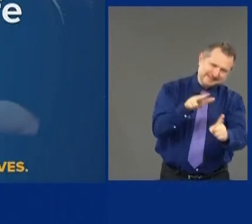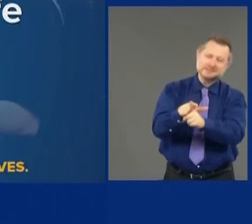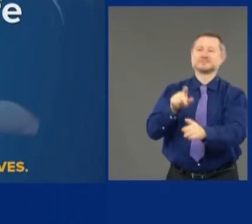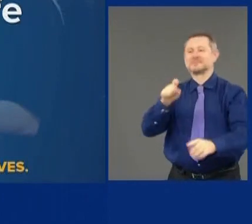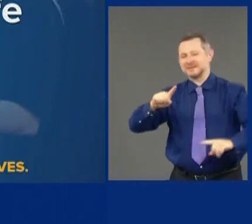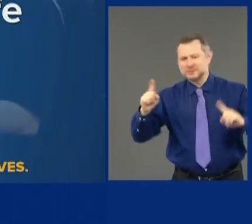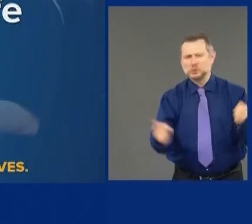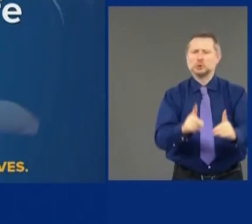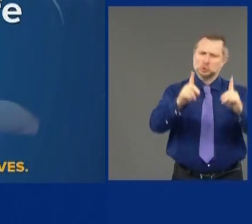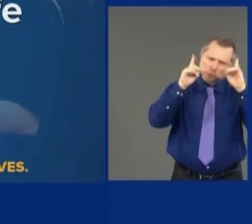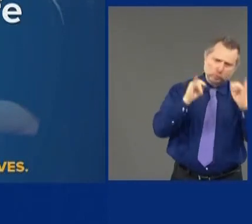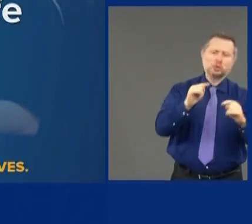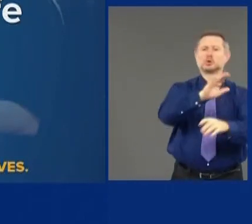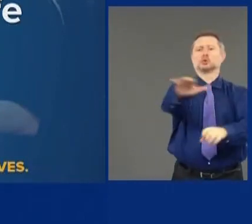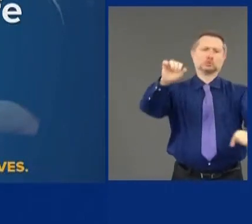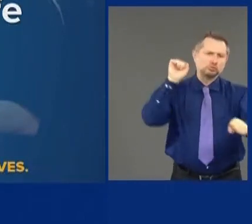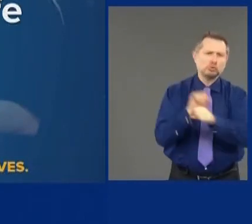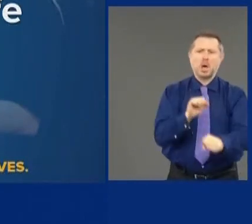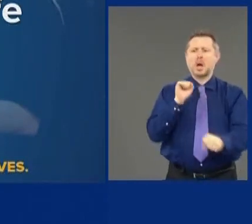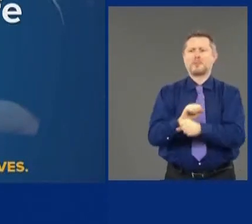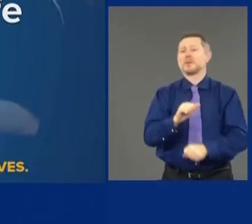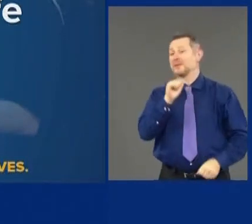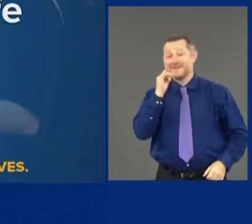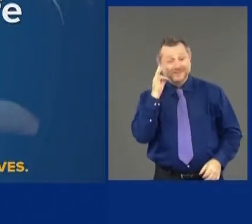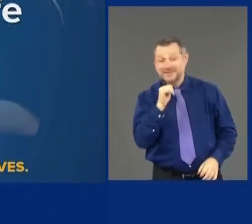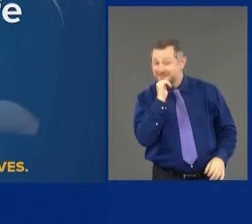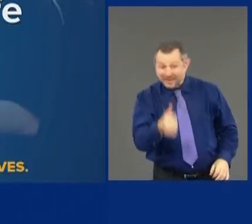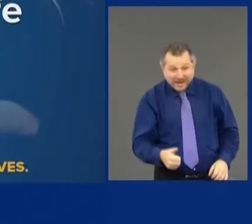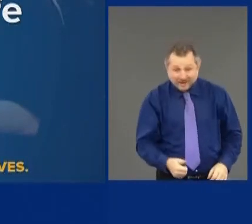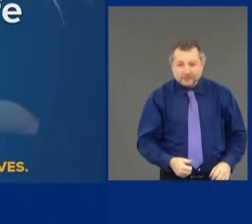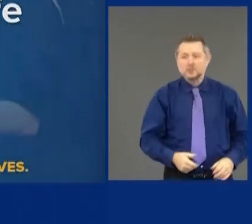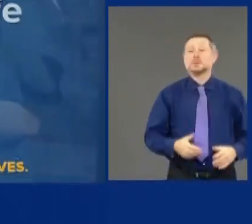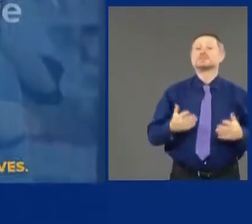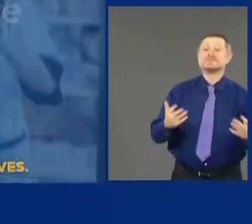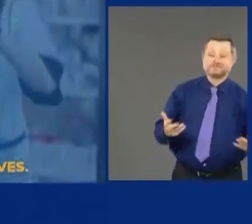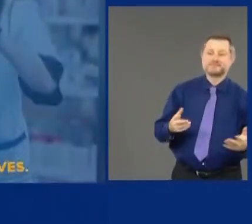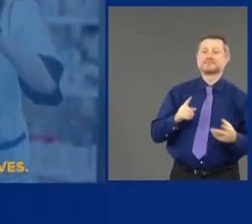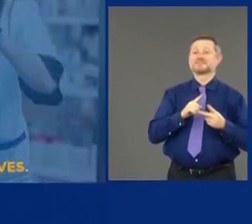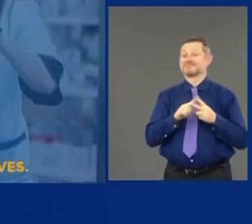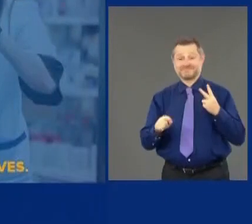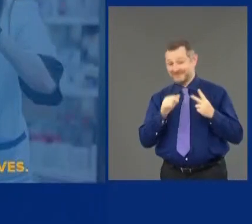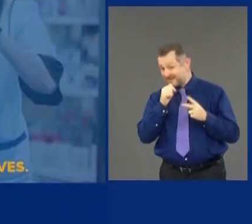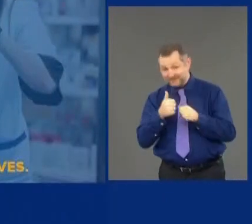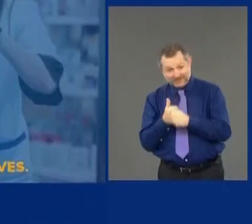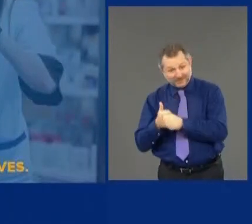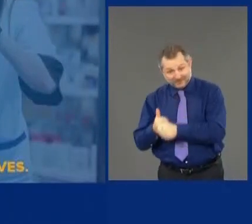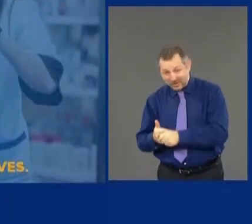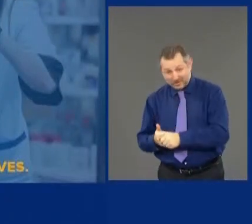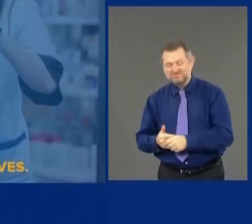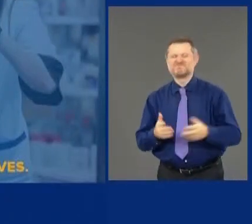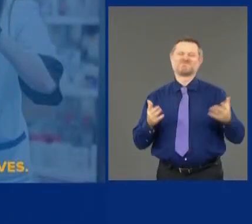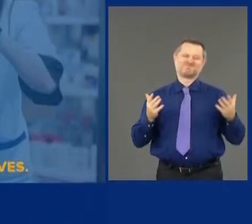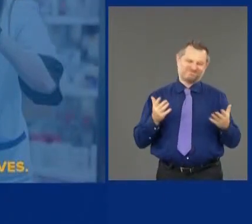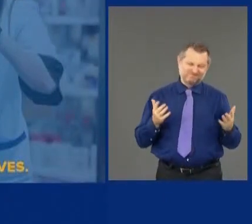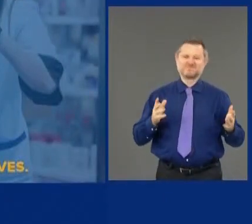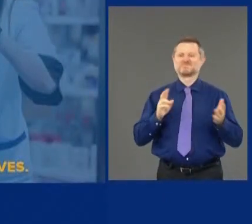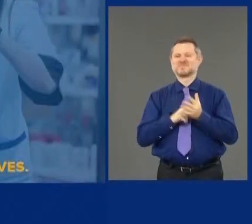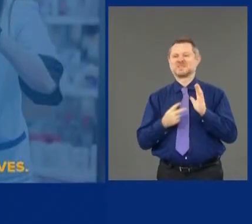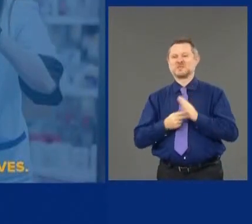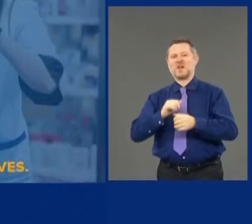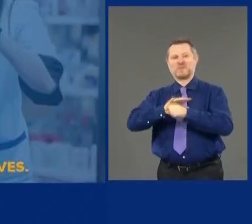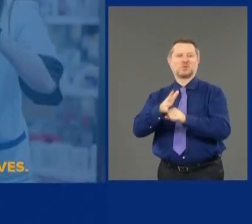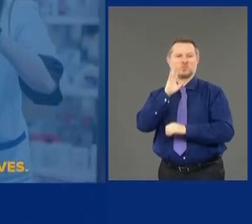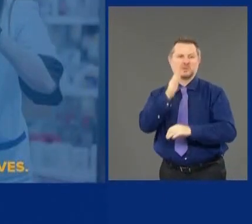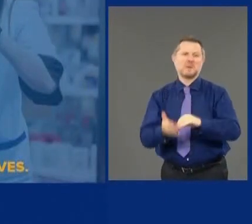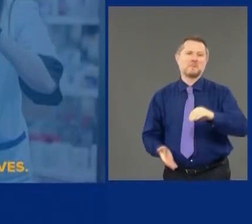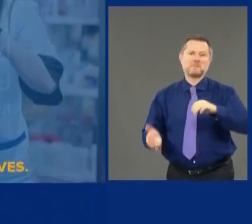If they don't, those two things happen, the virus goes up, period. We're also urging